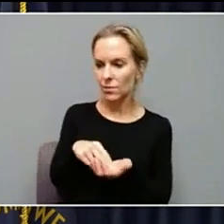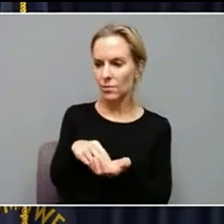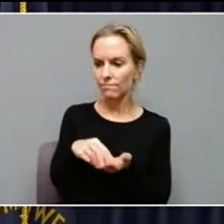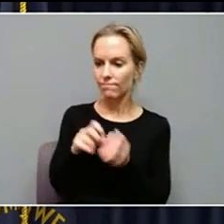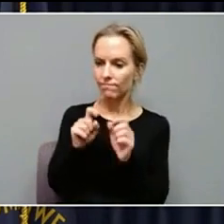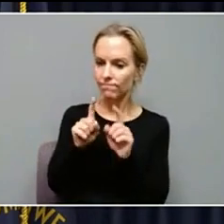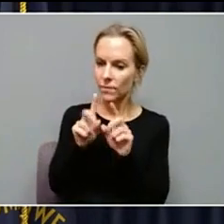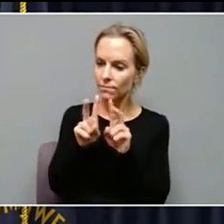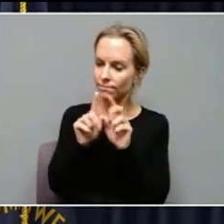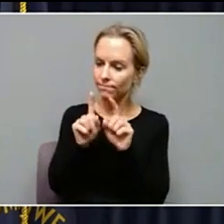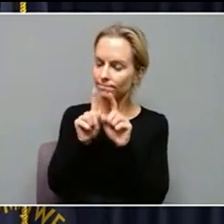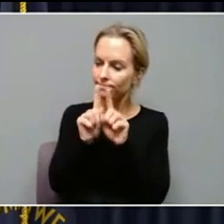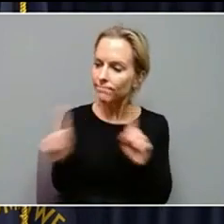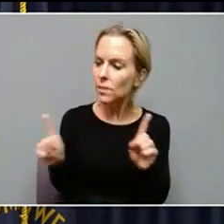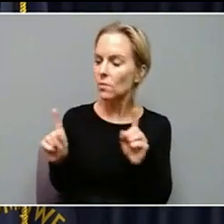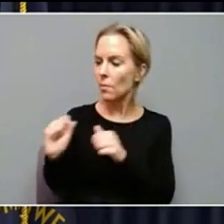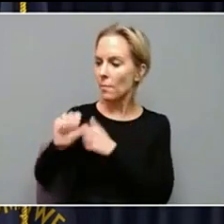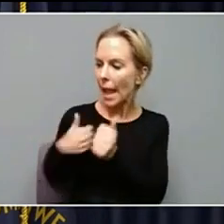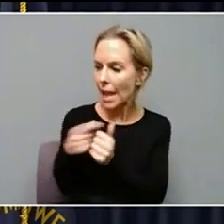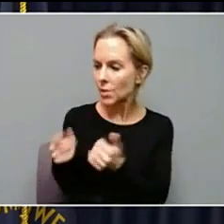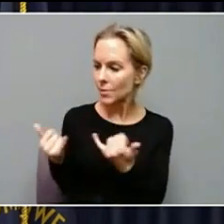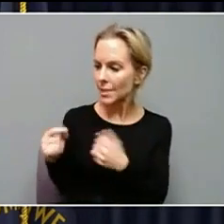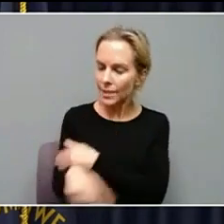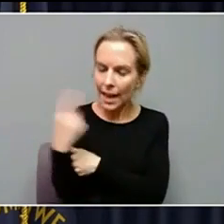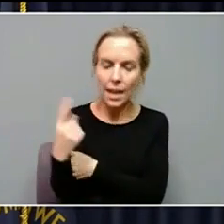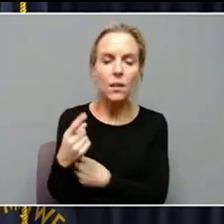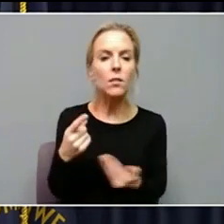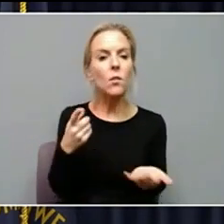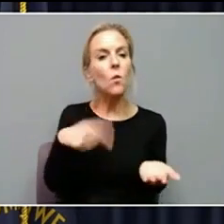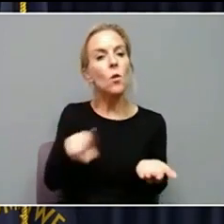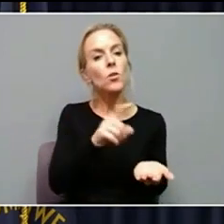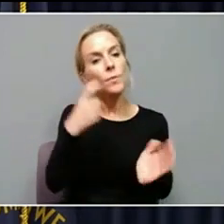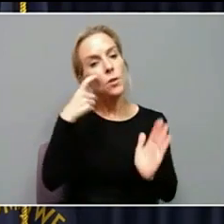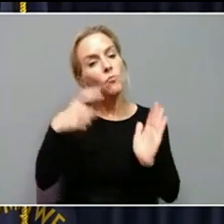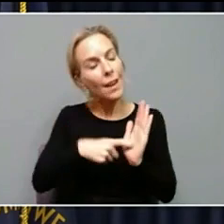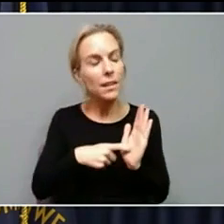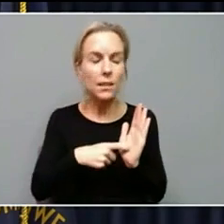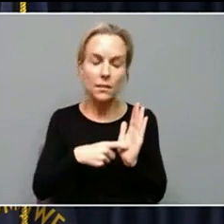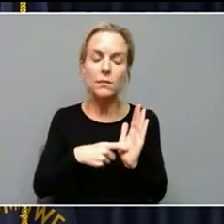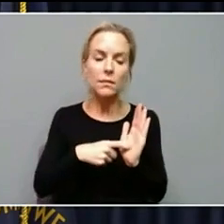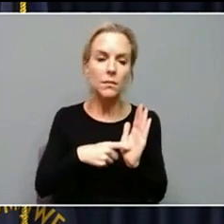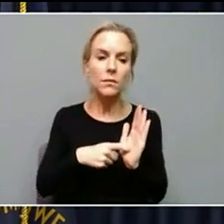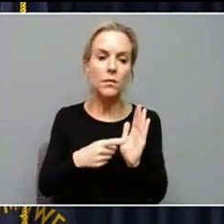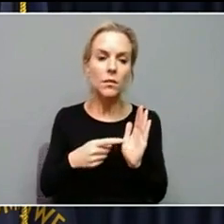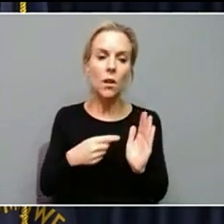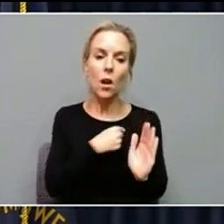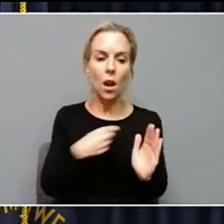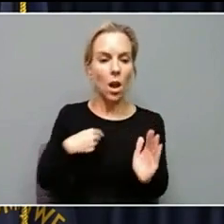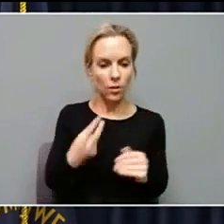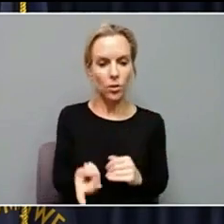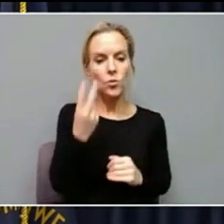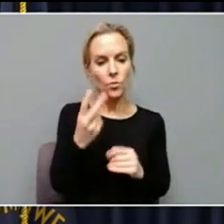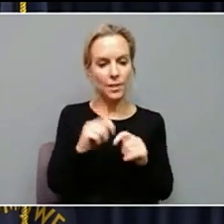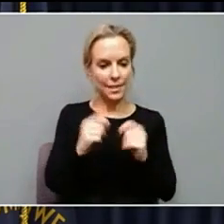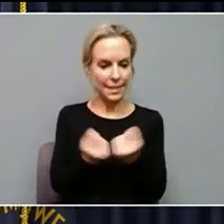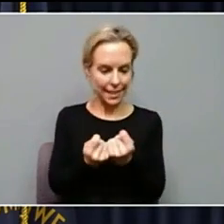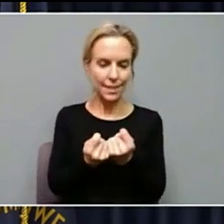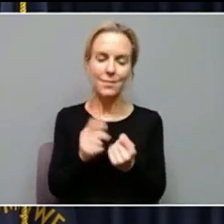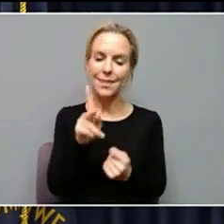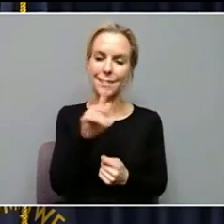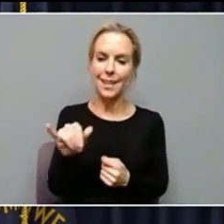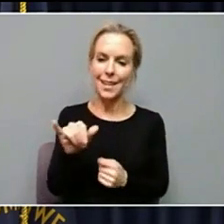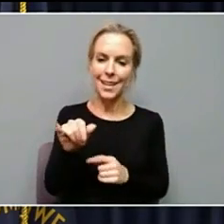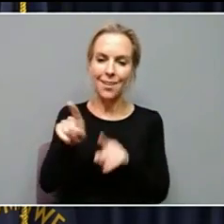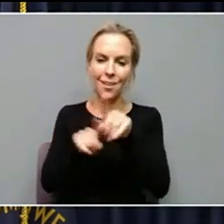Today, we want you all to be recognized as one of our two Team Kentucky All-Stars that we